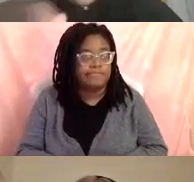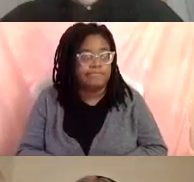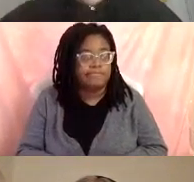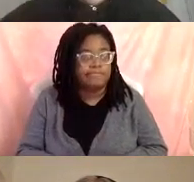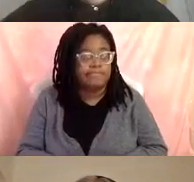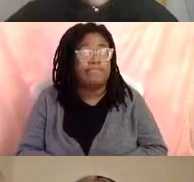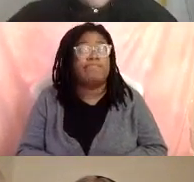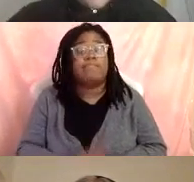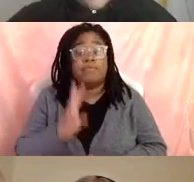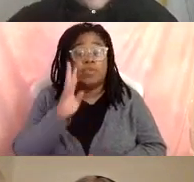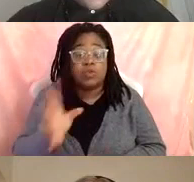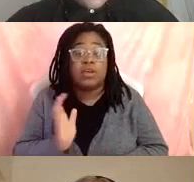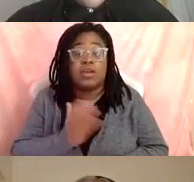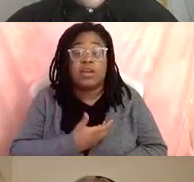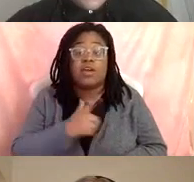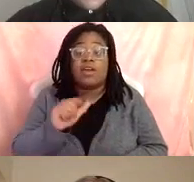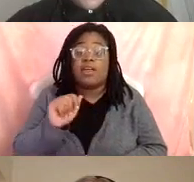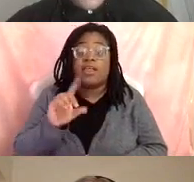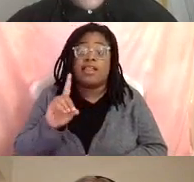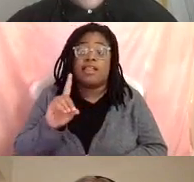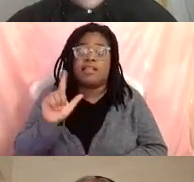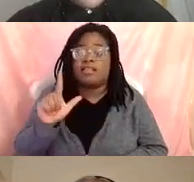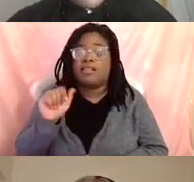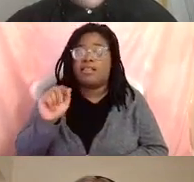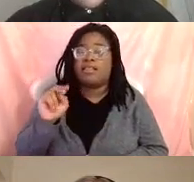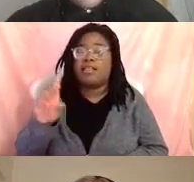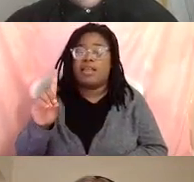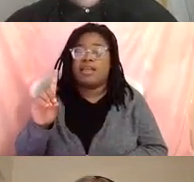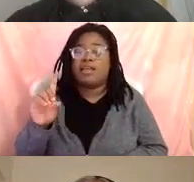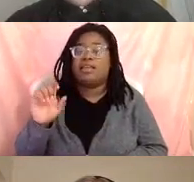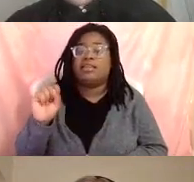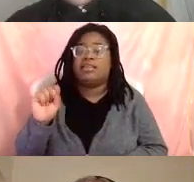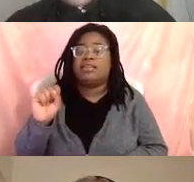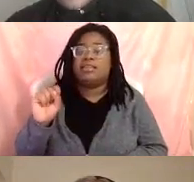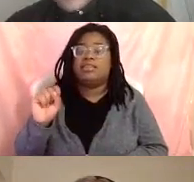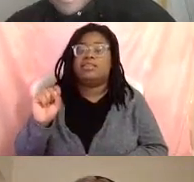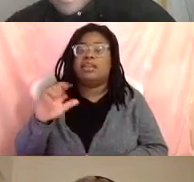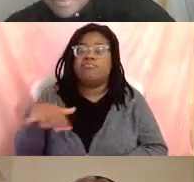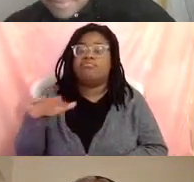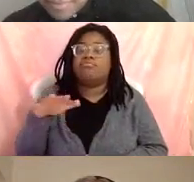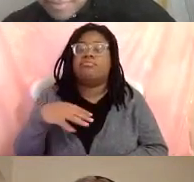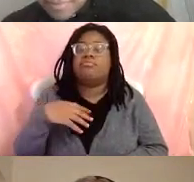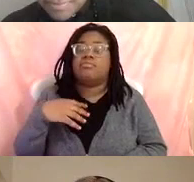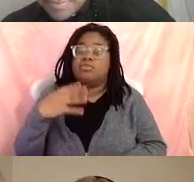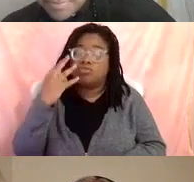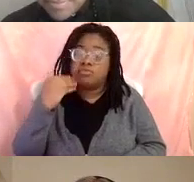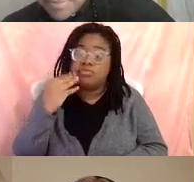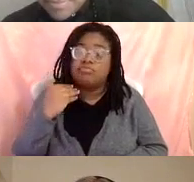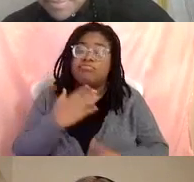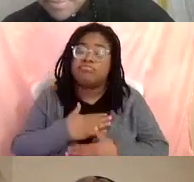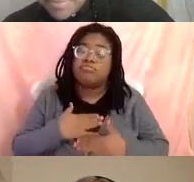Create our landscape, join our communities, celebrate our experiences, and